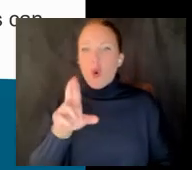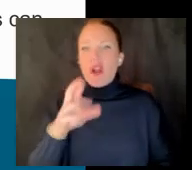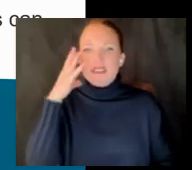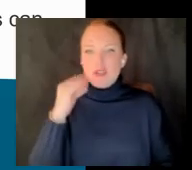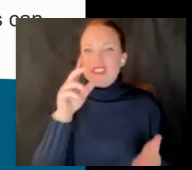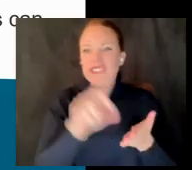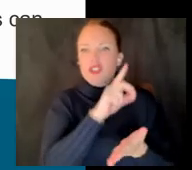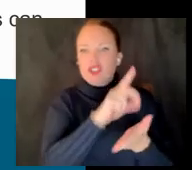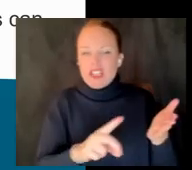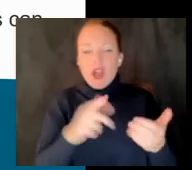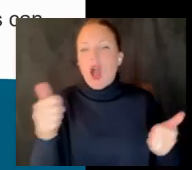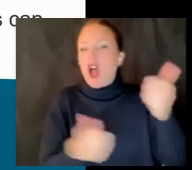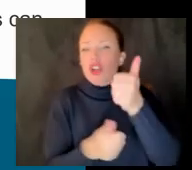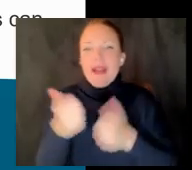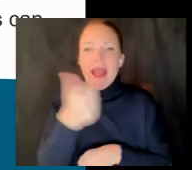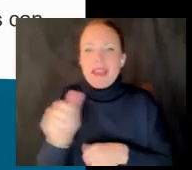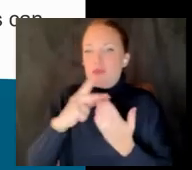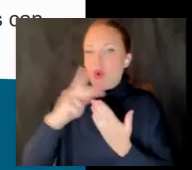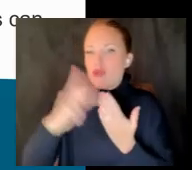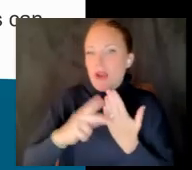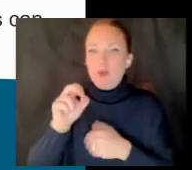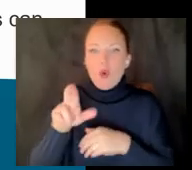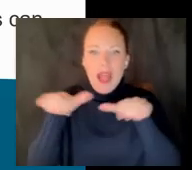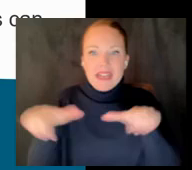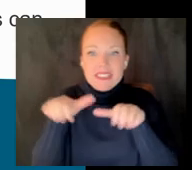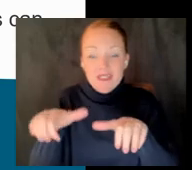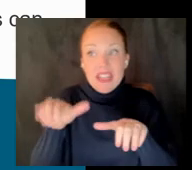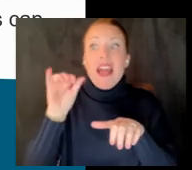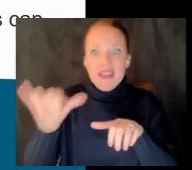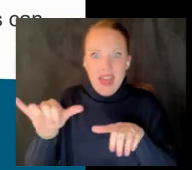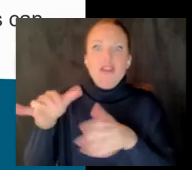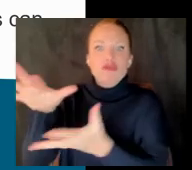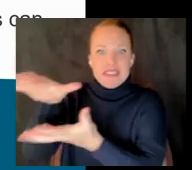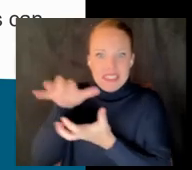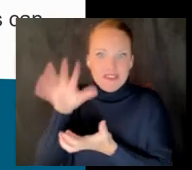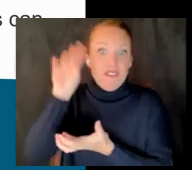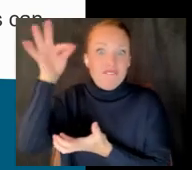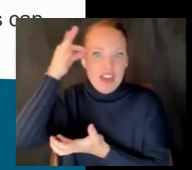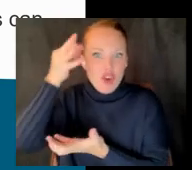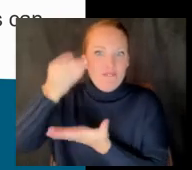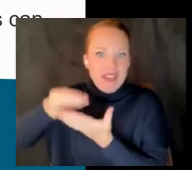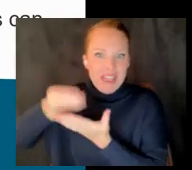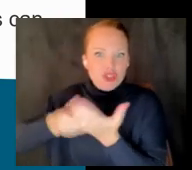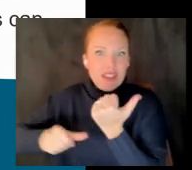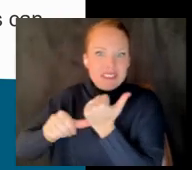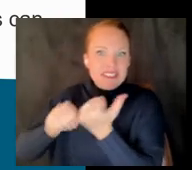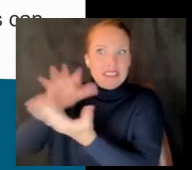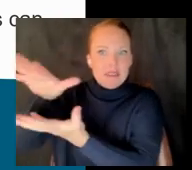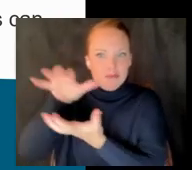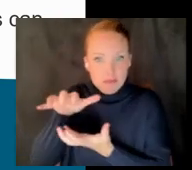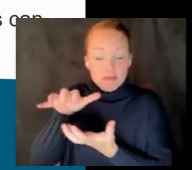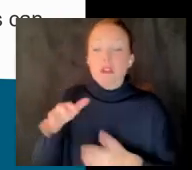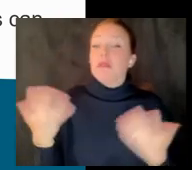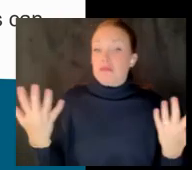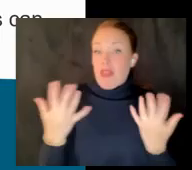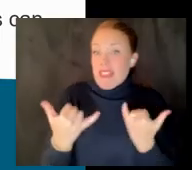discrimination under any program or activity that receives federal financial assistance. For our purposes this morning, we'll be speaking